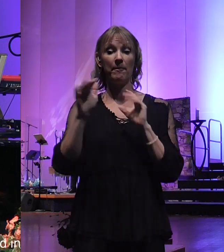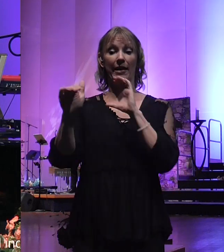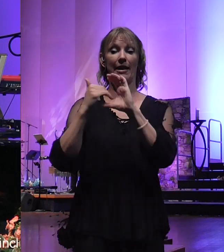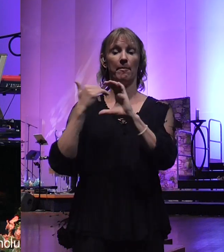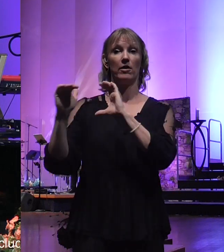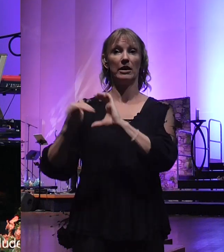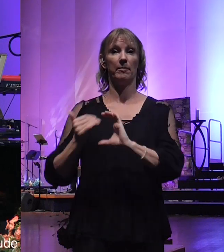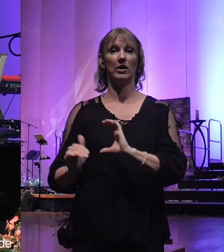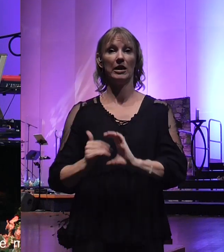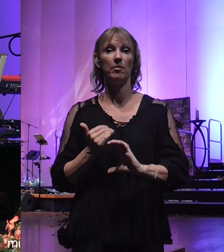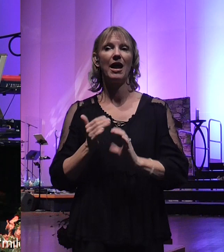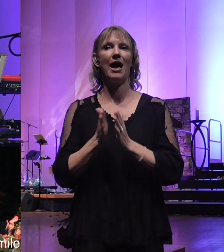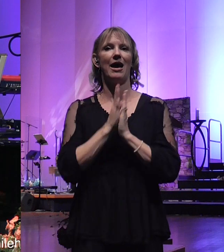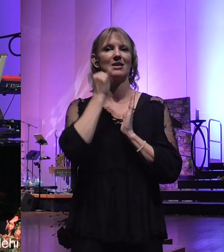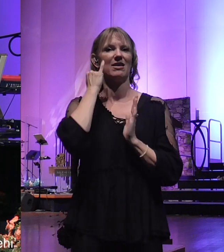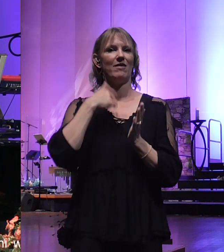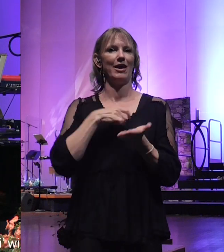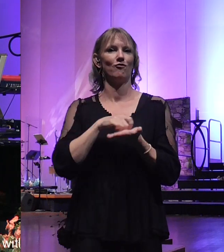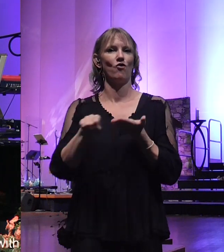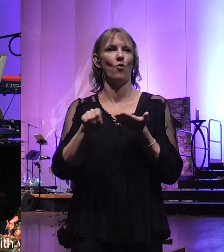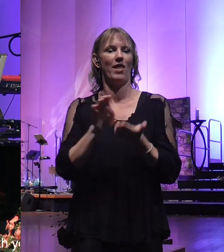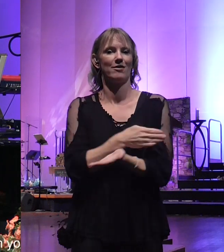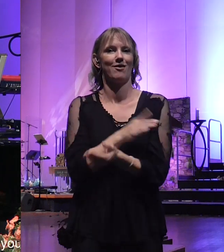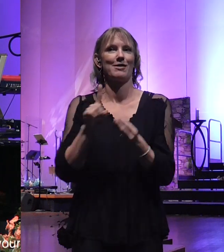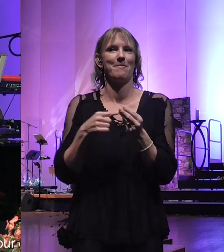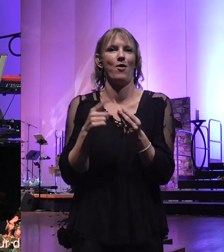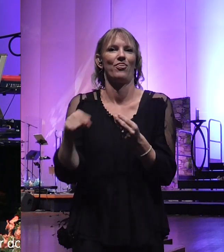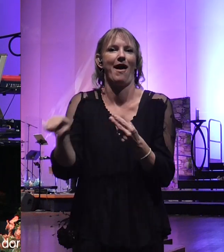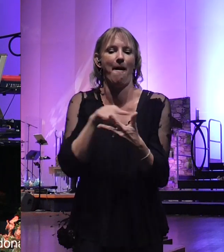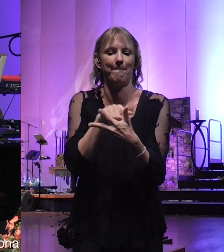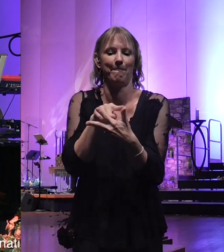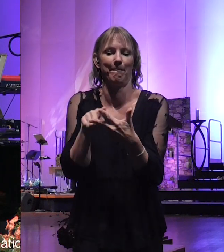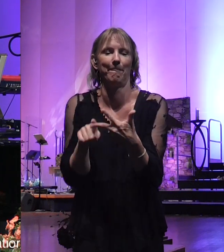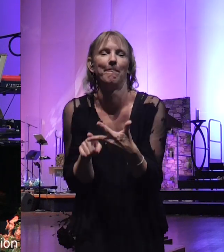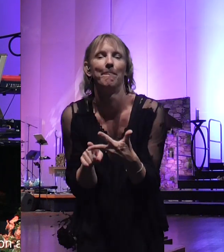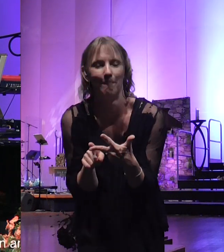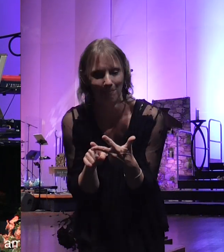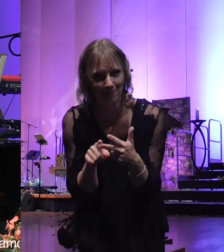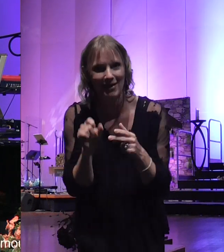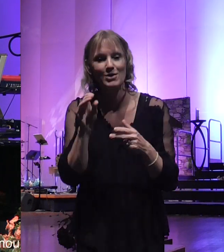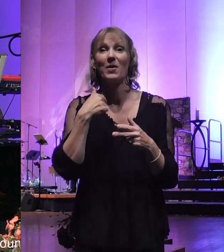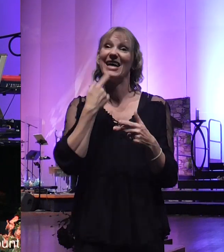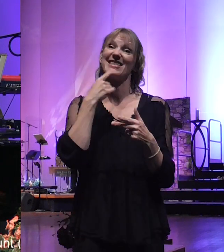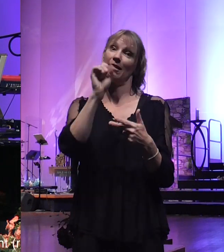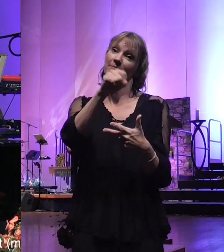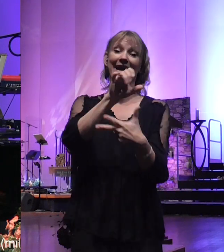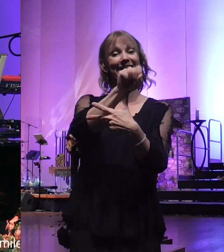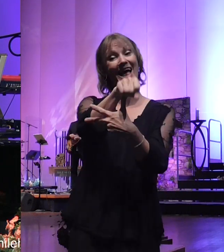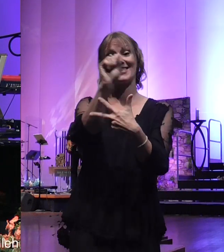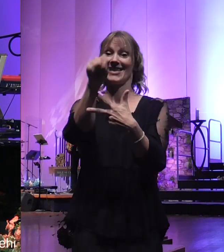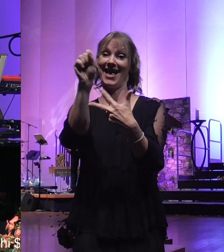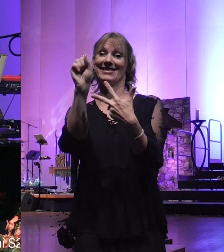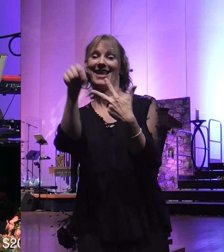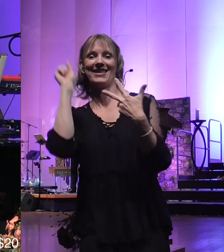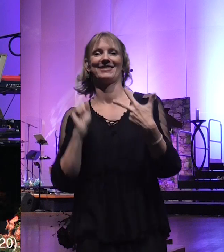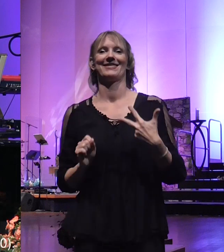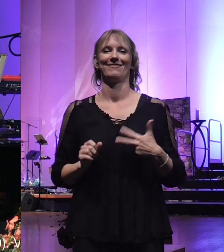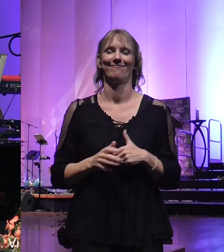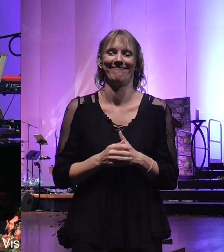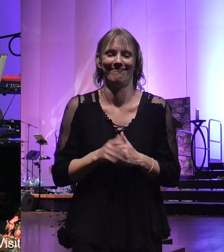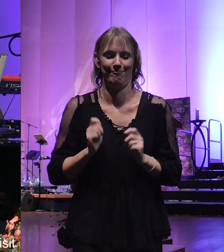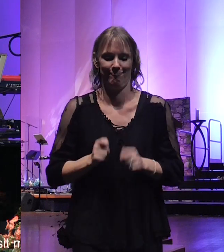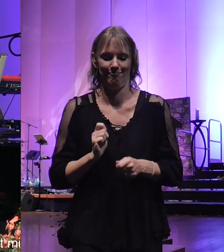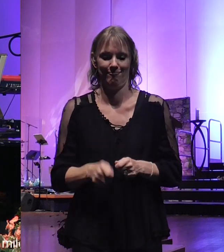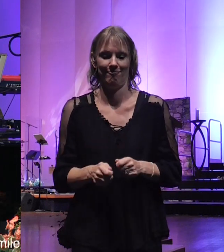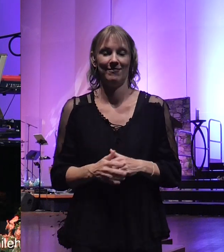me that night and asked if I'd written it about them. So needless to say, I said yes to all 3 of them.